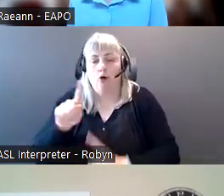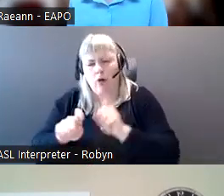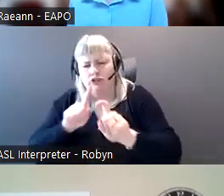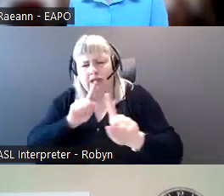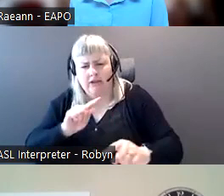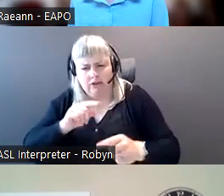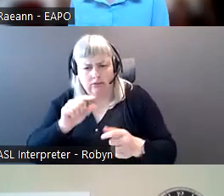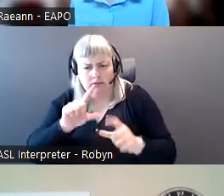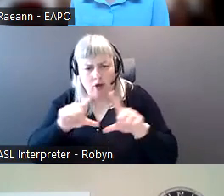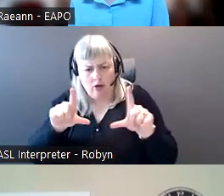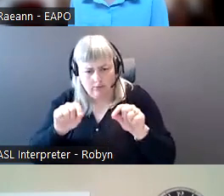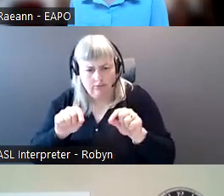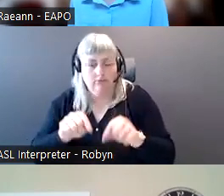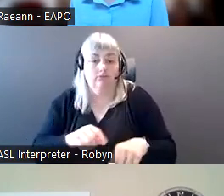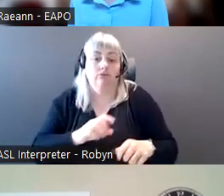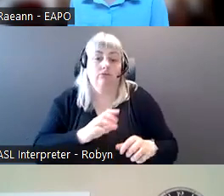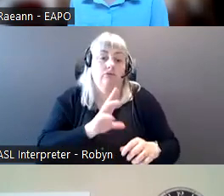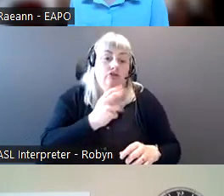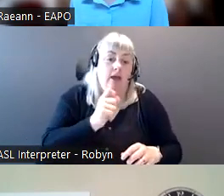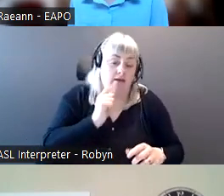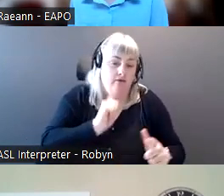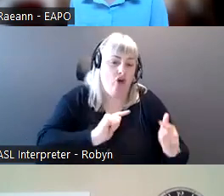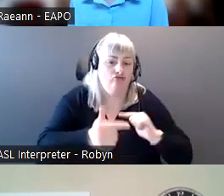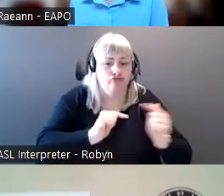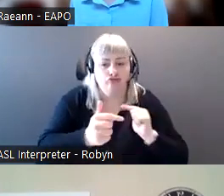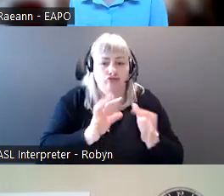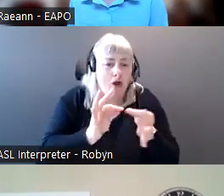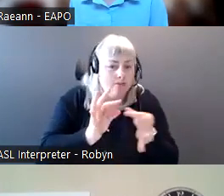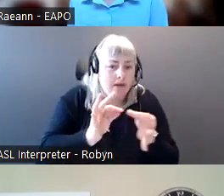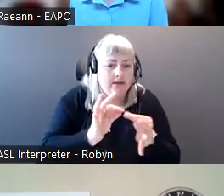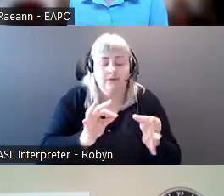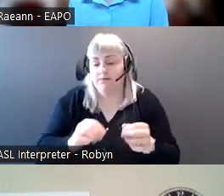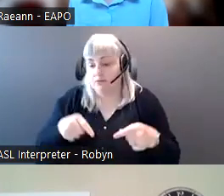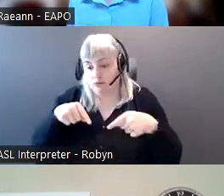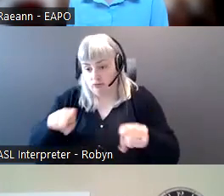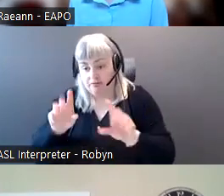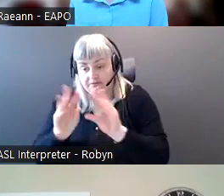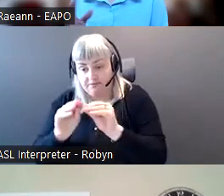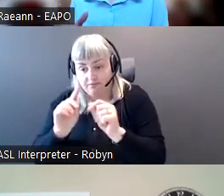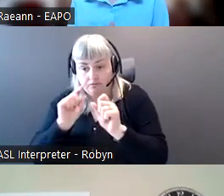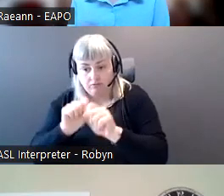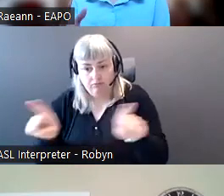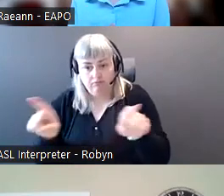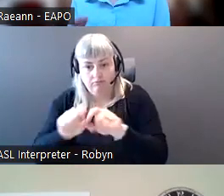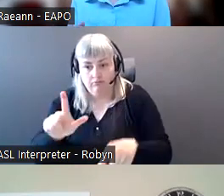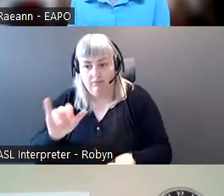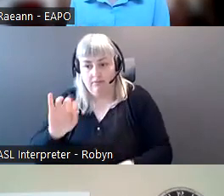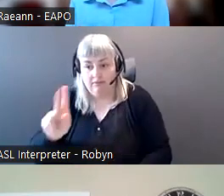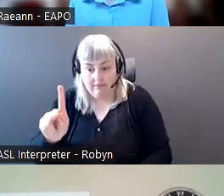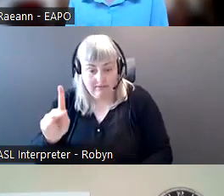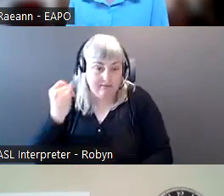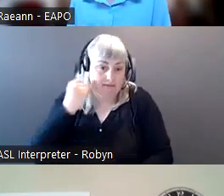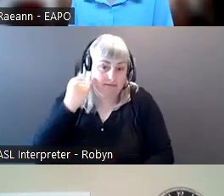comments. We will be sharing some links during the session as well as things come up. So just, we try to keep